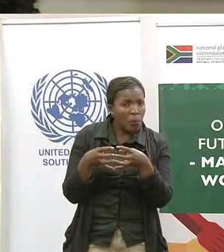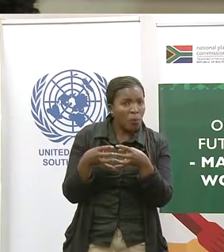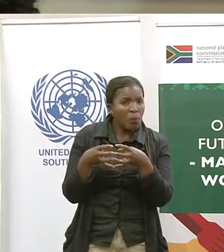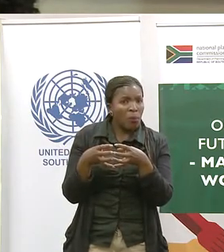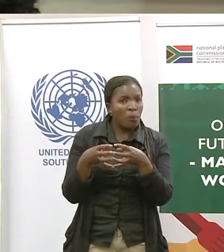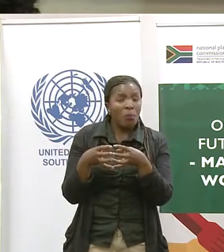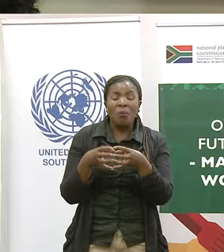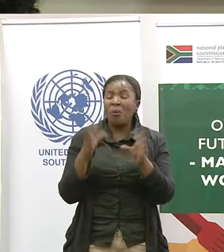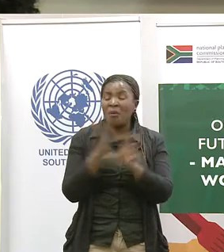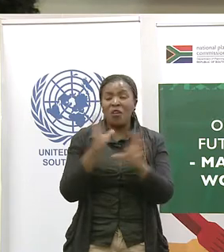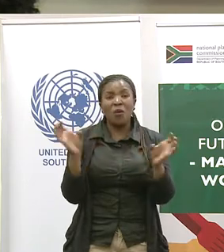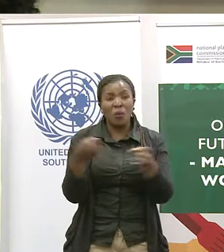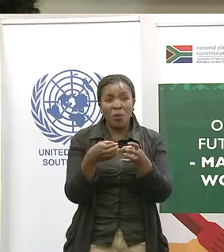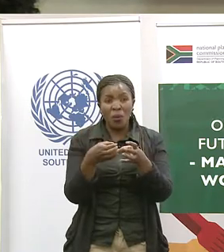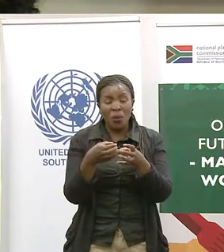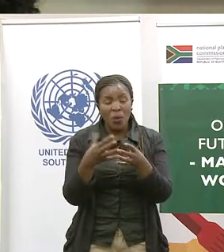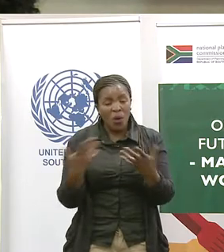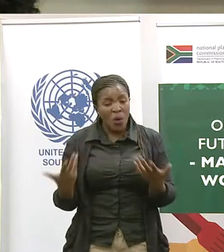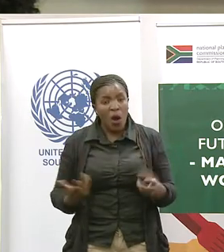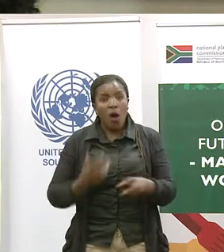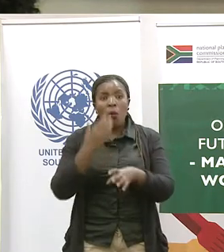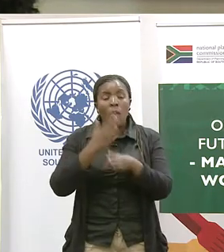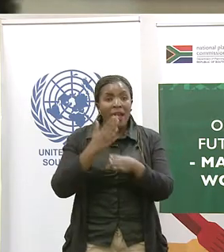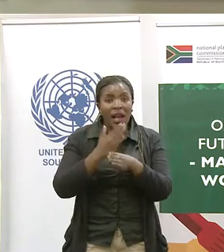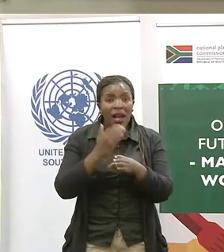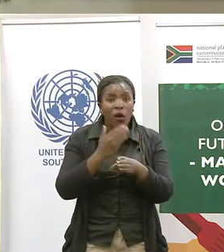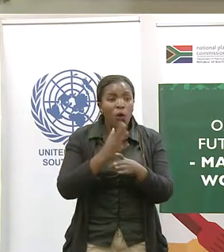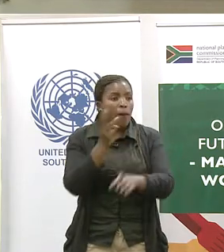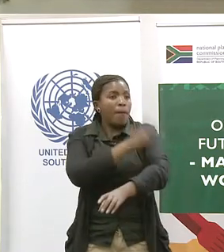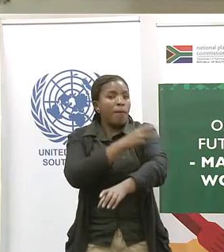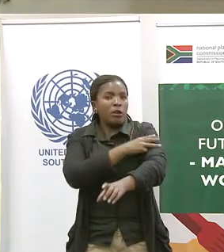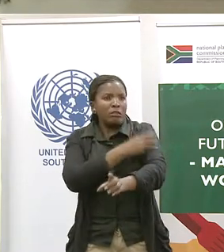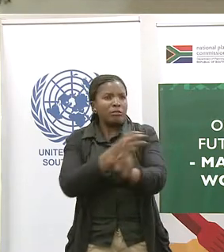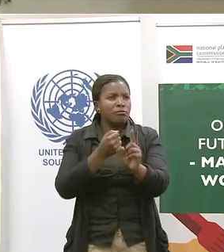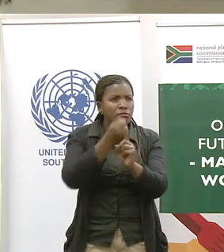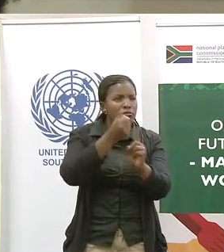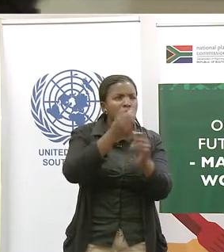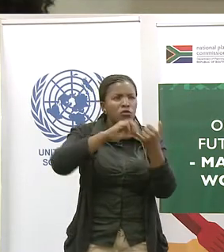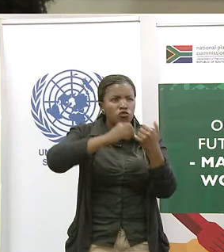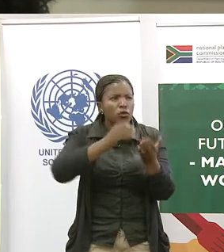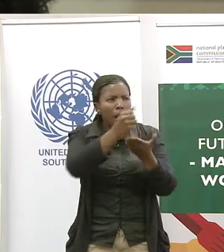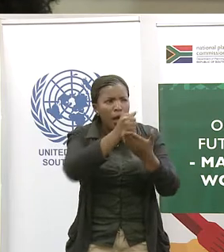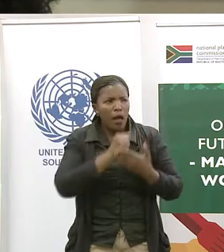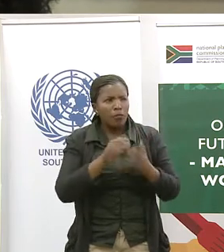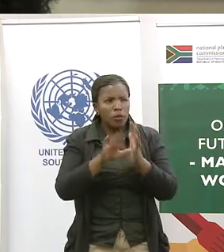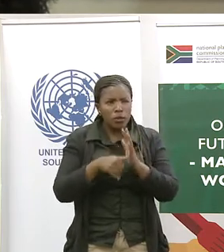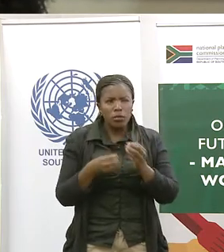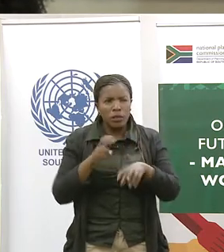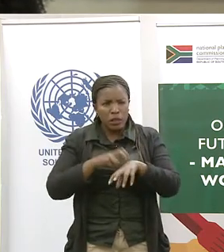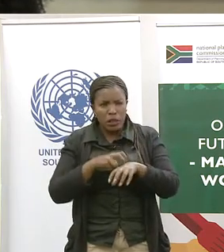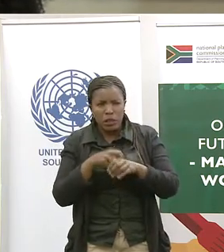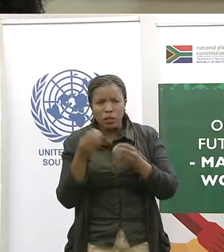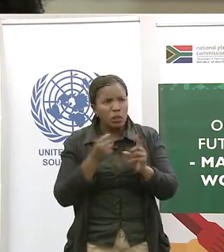extremely difficult to persuade an employer to make the necessary accommodation and give people jobs. It